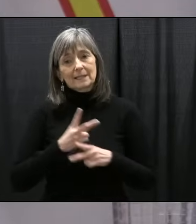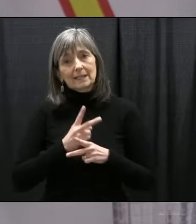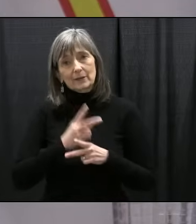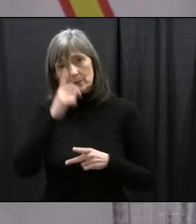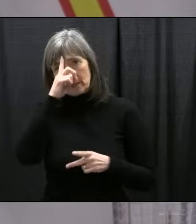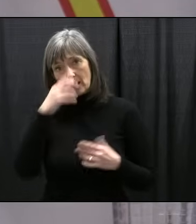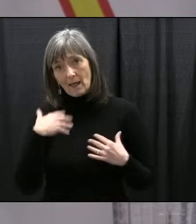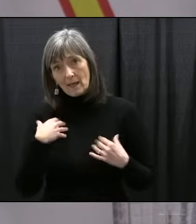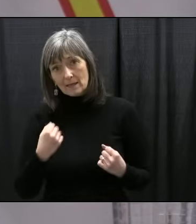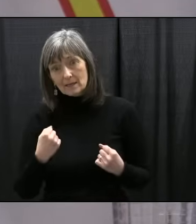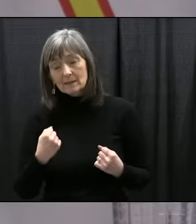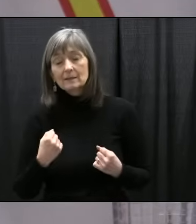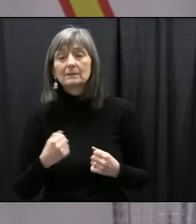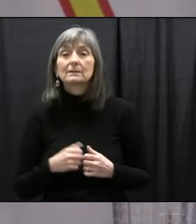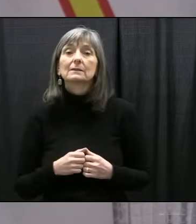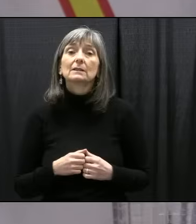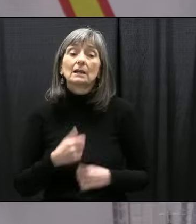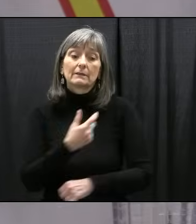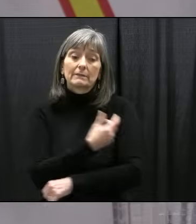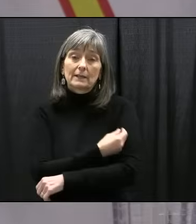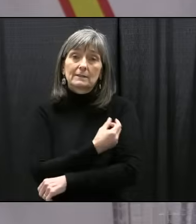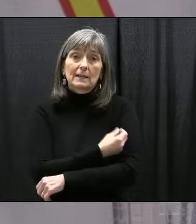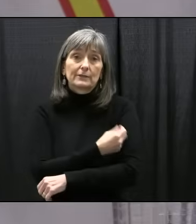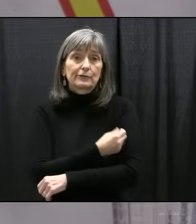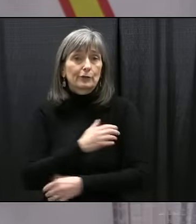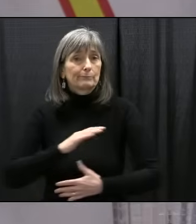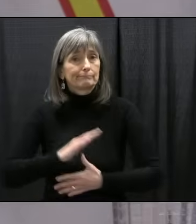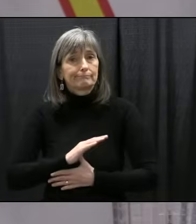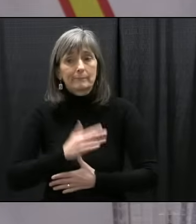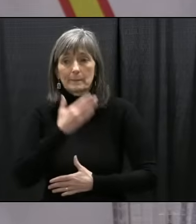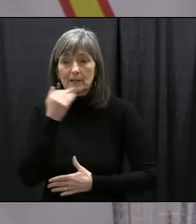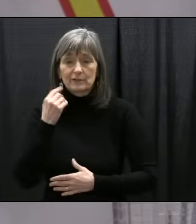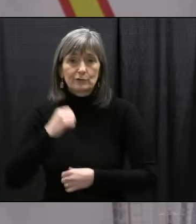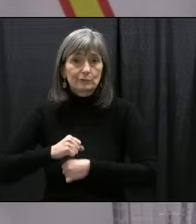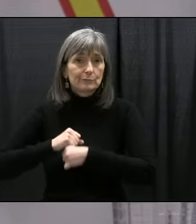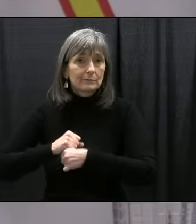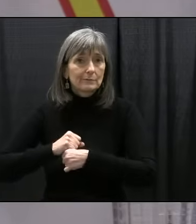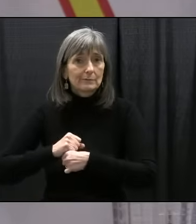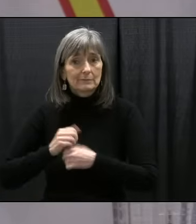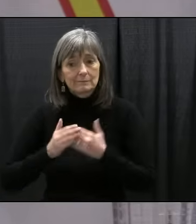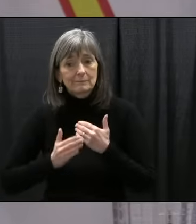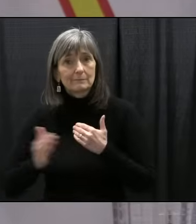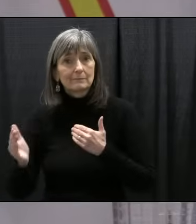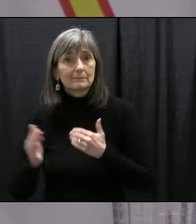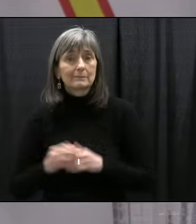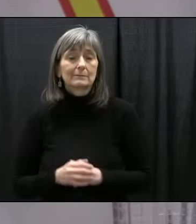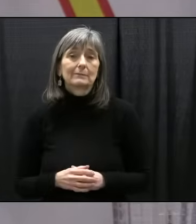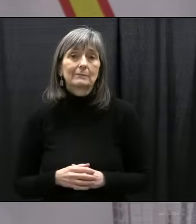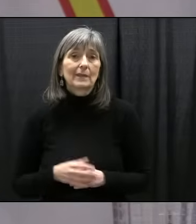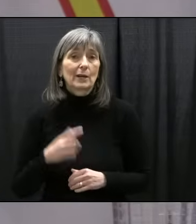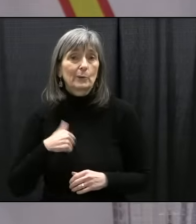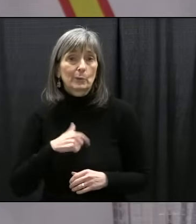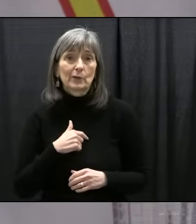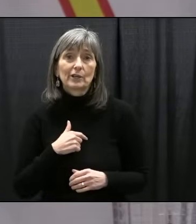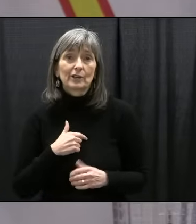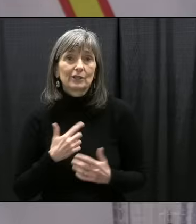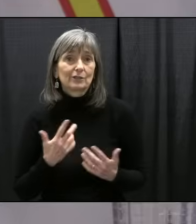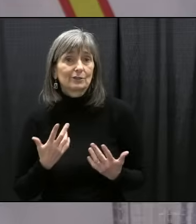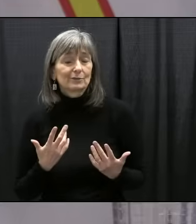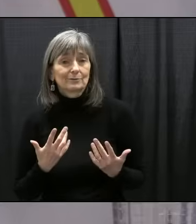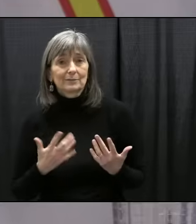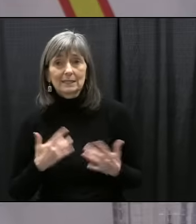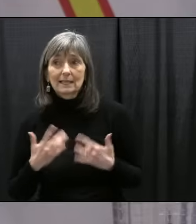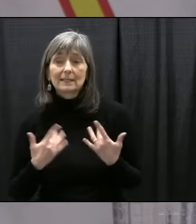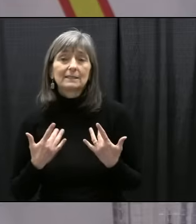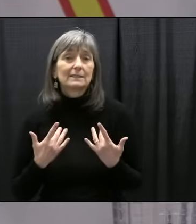and vaccinations are our number one tool in moving through, and we are incredibly excited